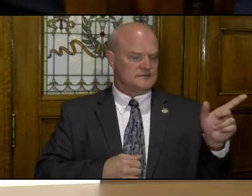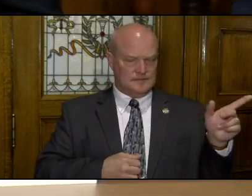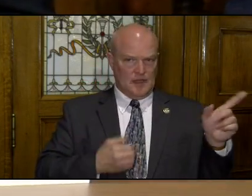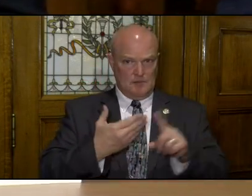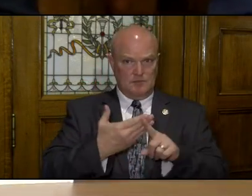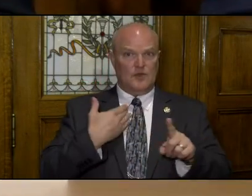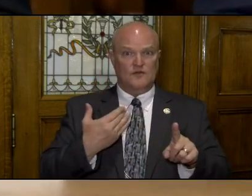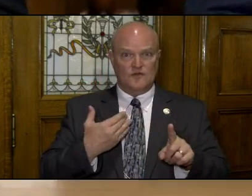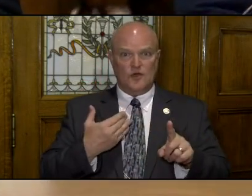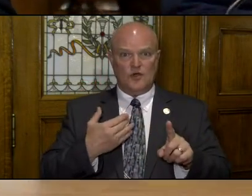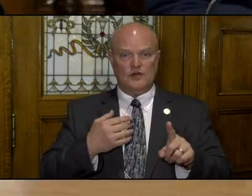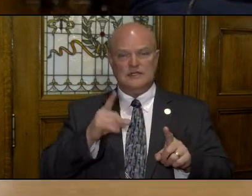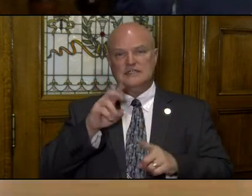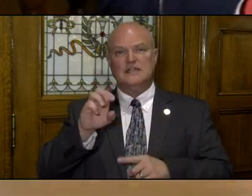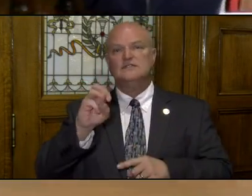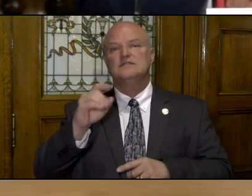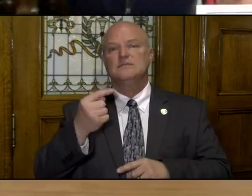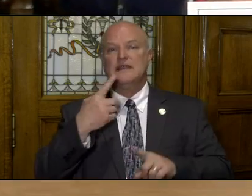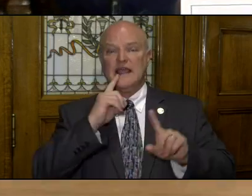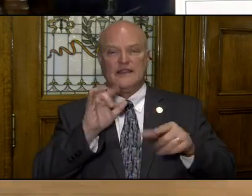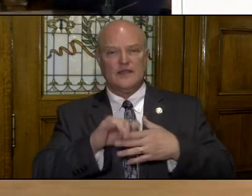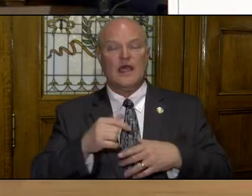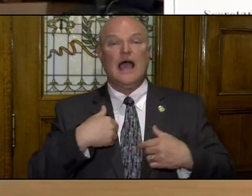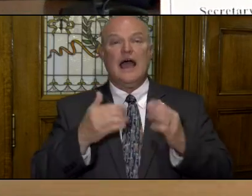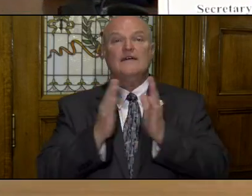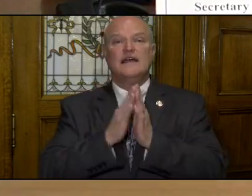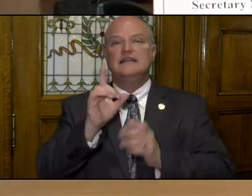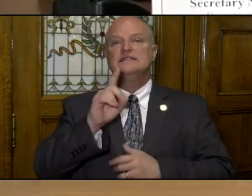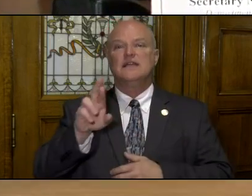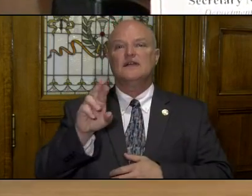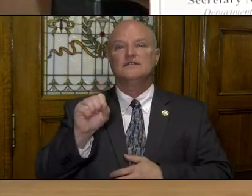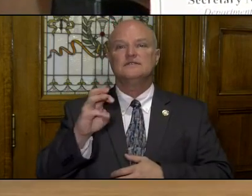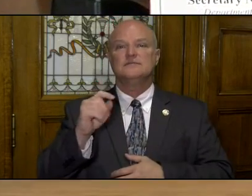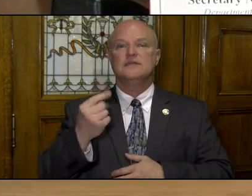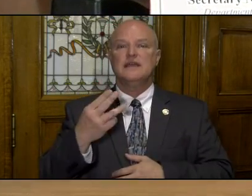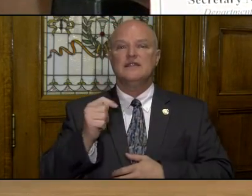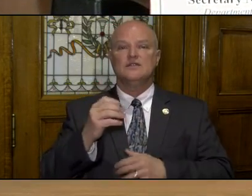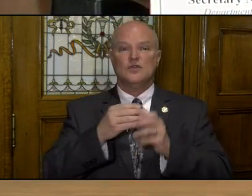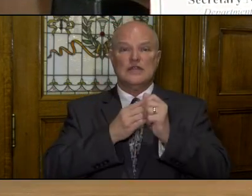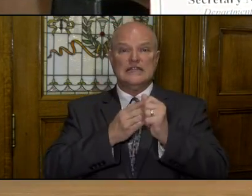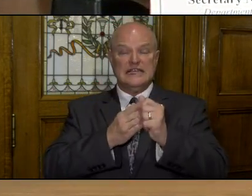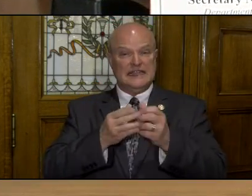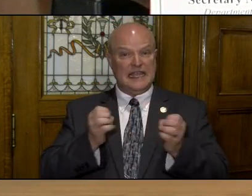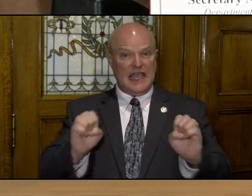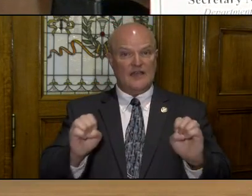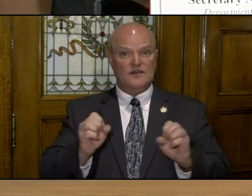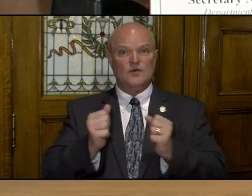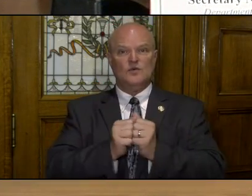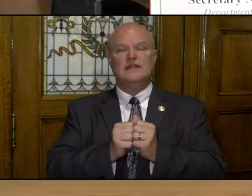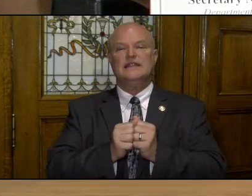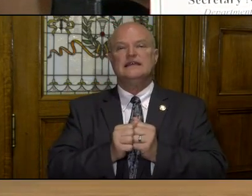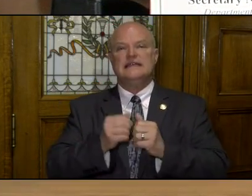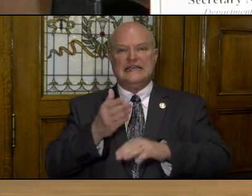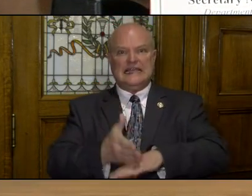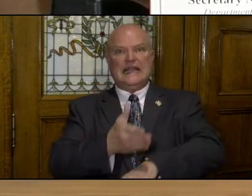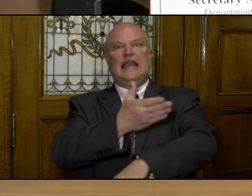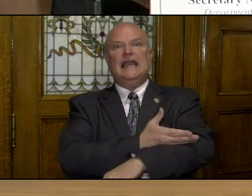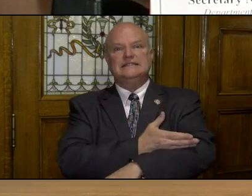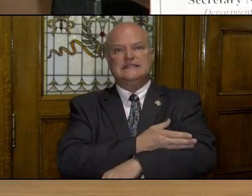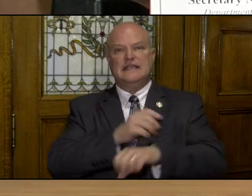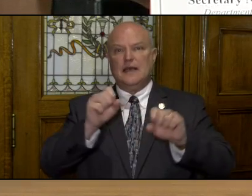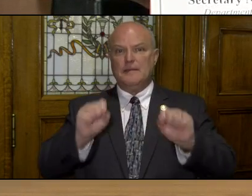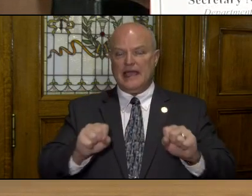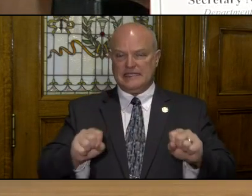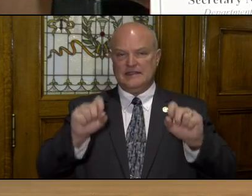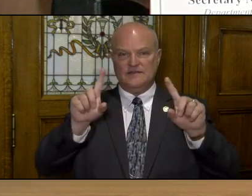before Dr. Smith answers that question, that I've asked Dr. Smith to lead the effort in enhancing our capacity for